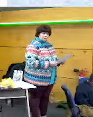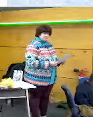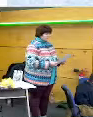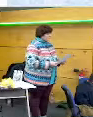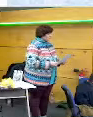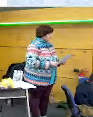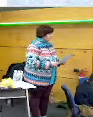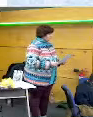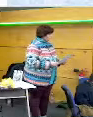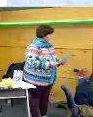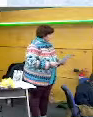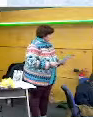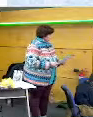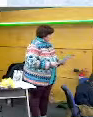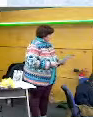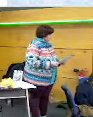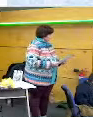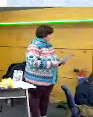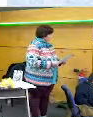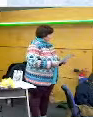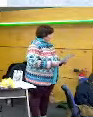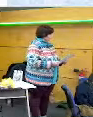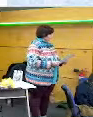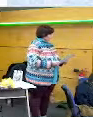Anybody have questions about that one?